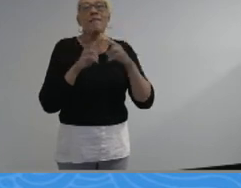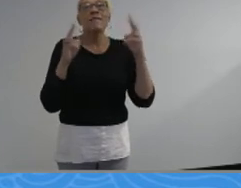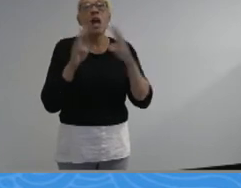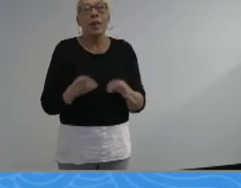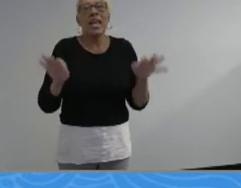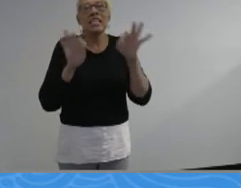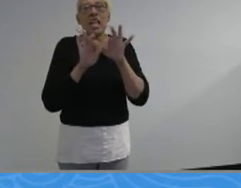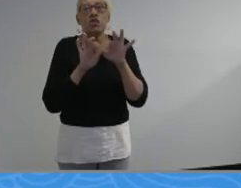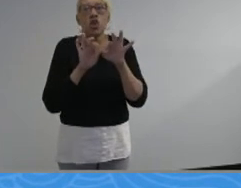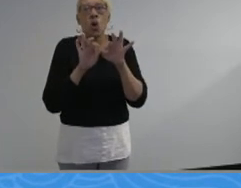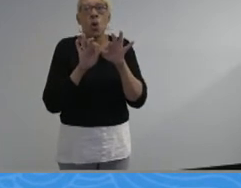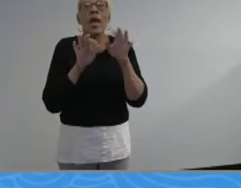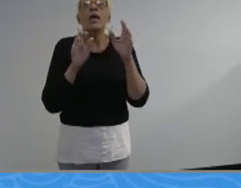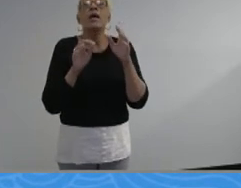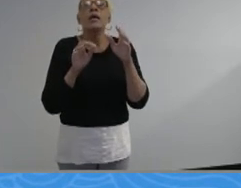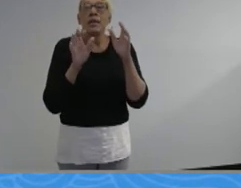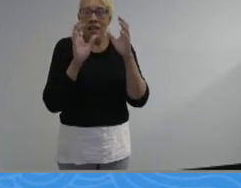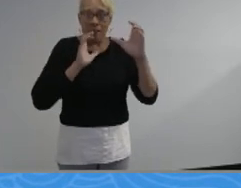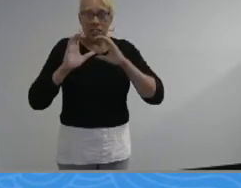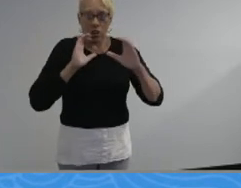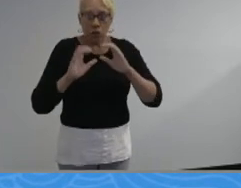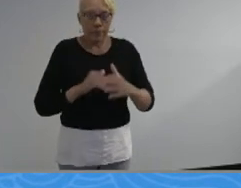essential important